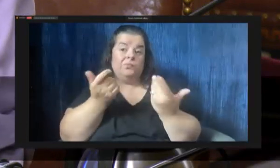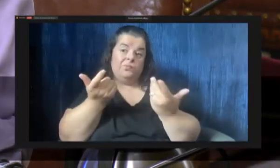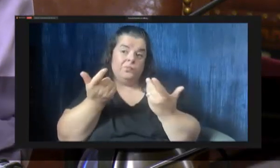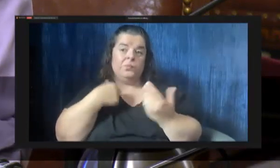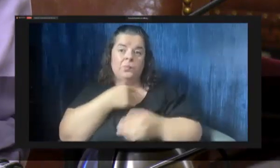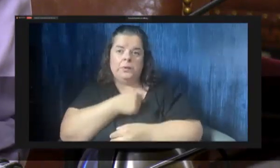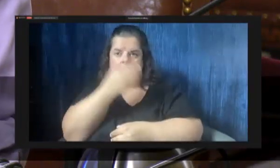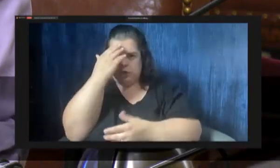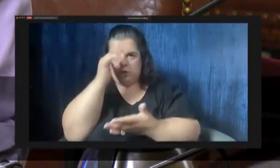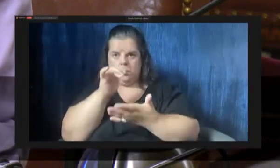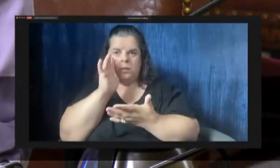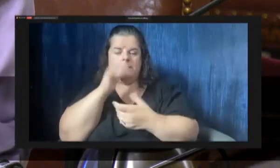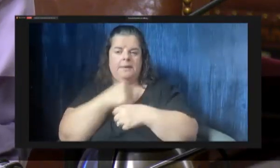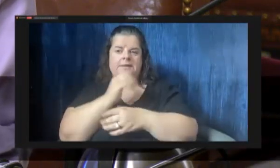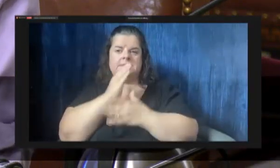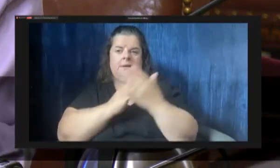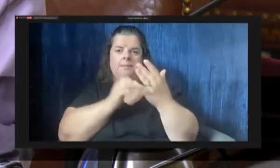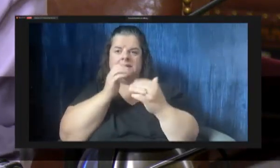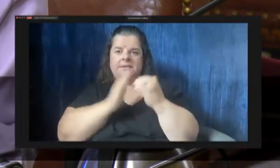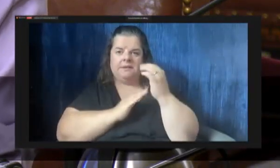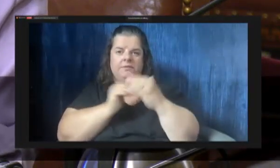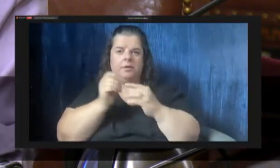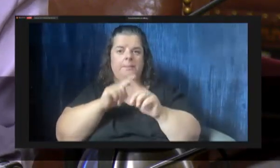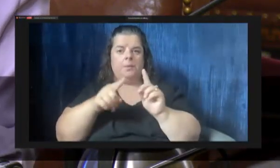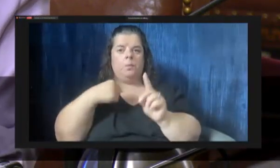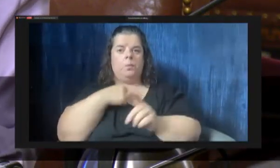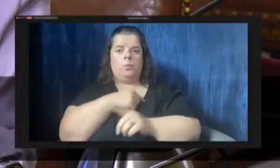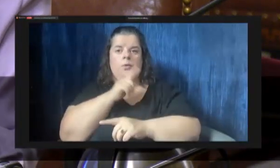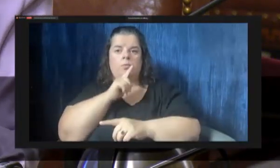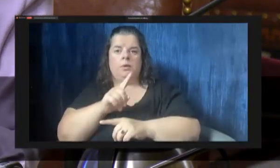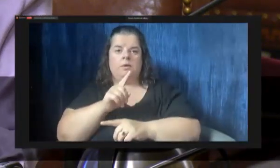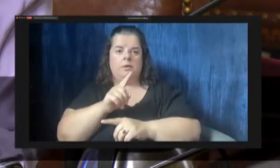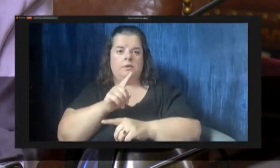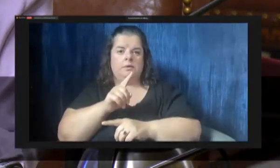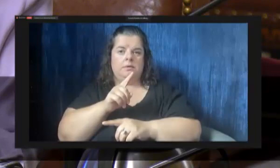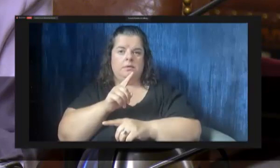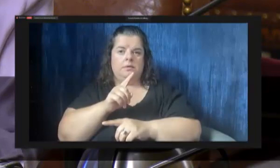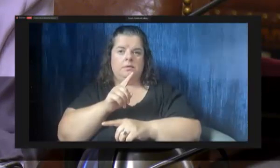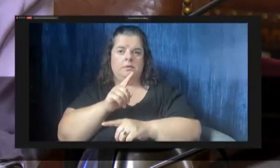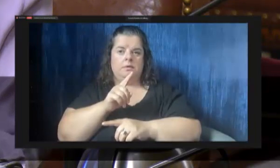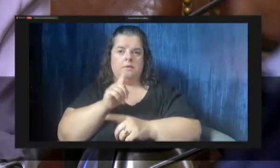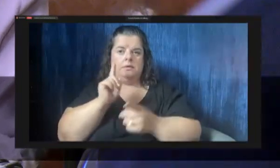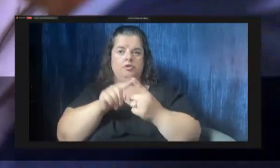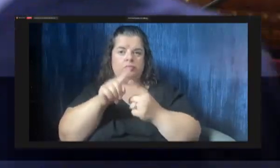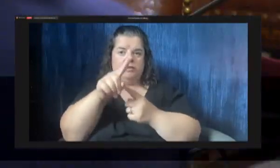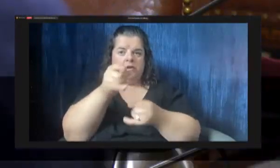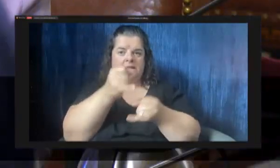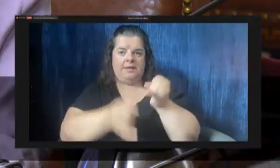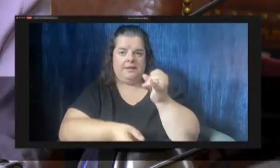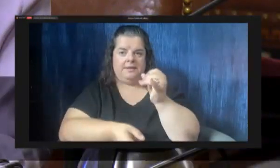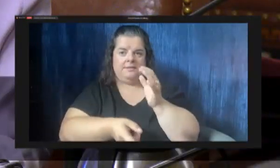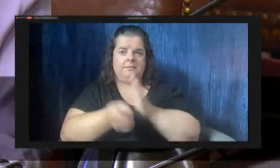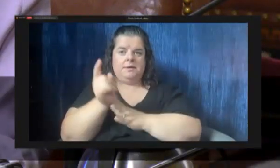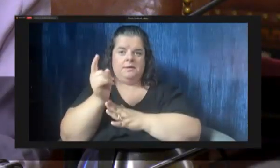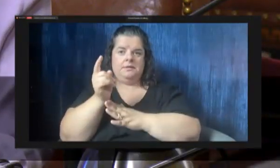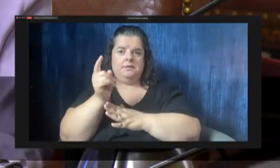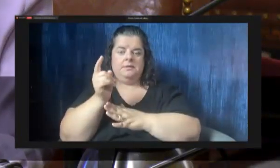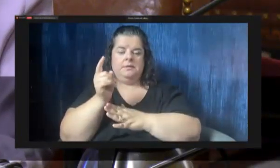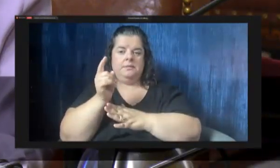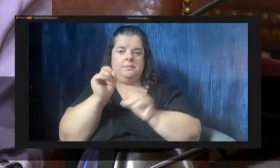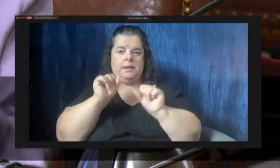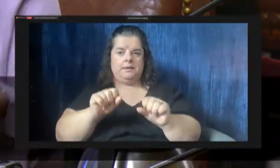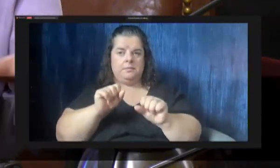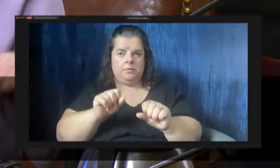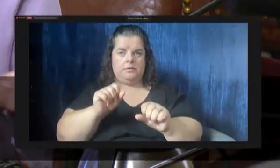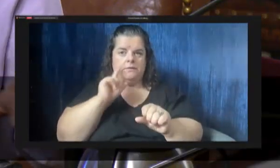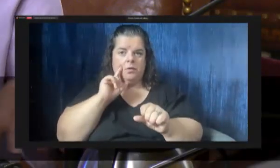that is going to create some discomfort, but we are really right up to their last possible day to be able to